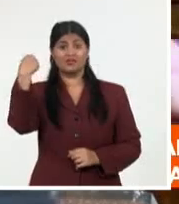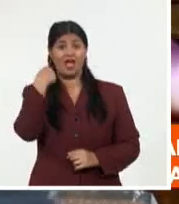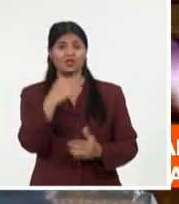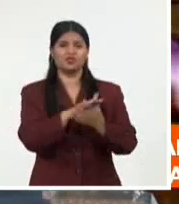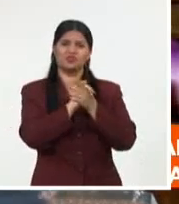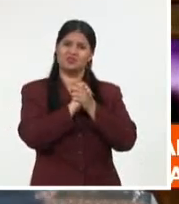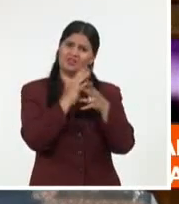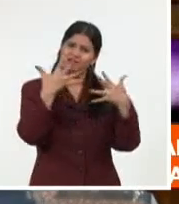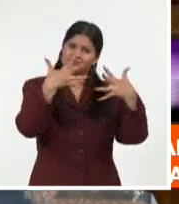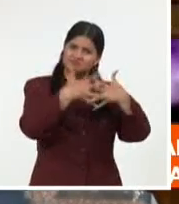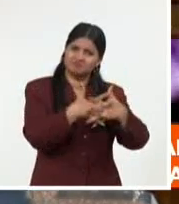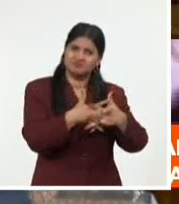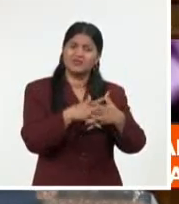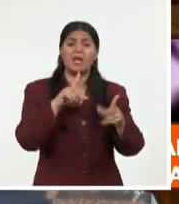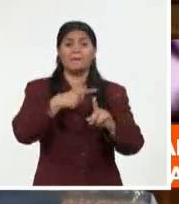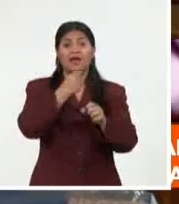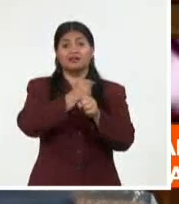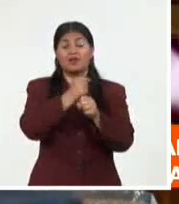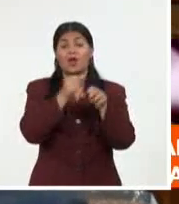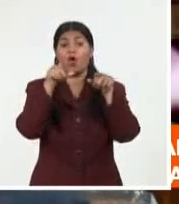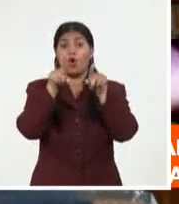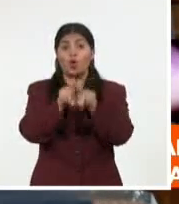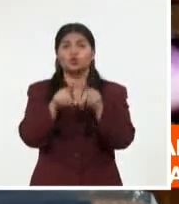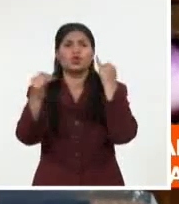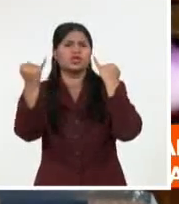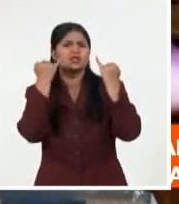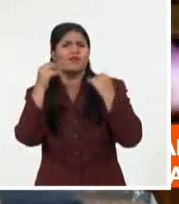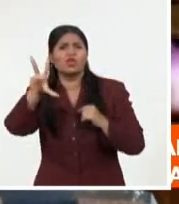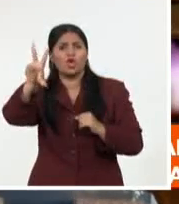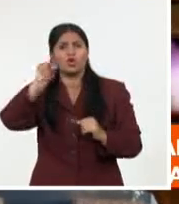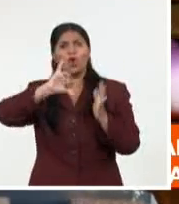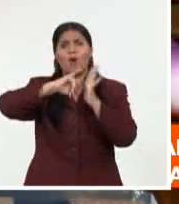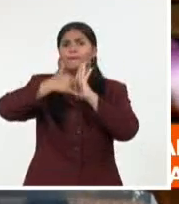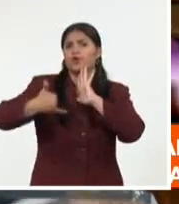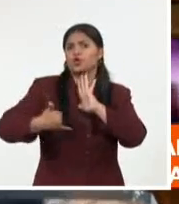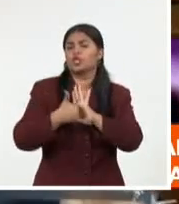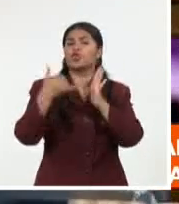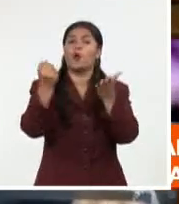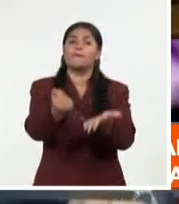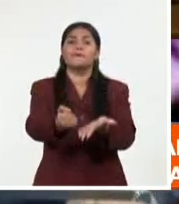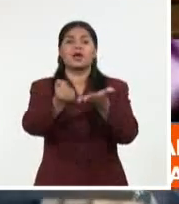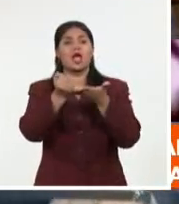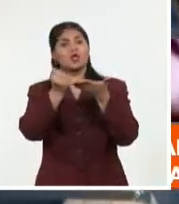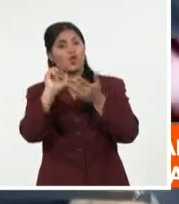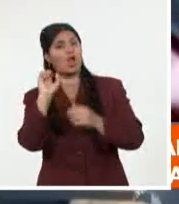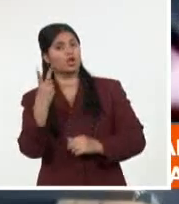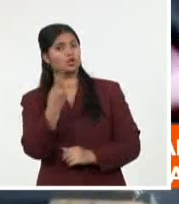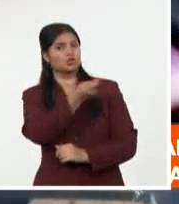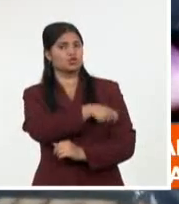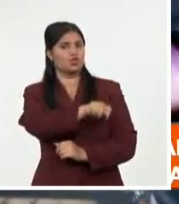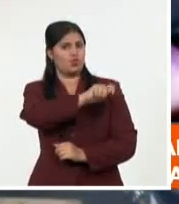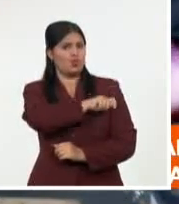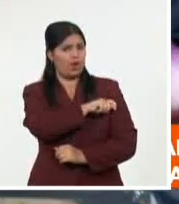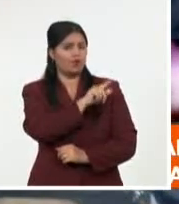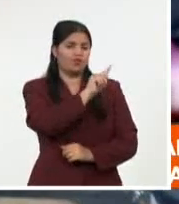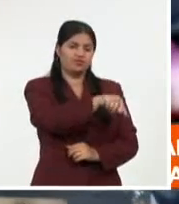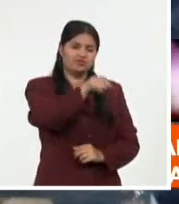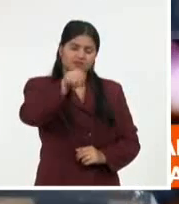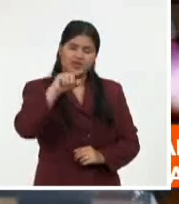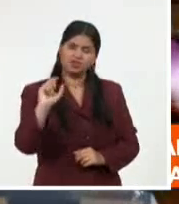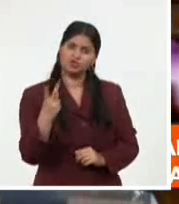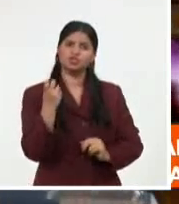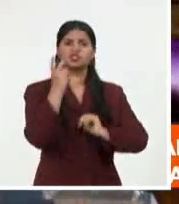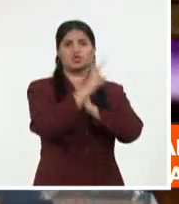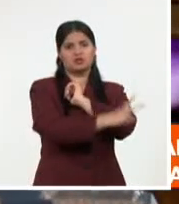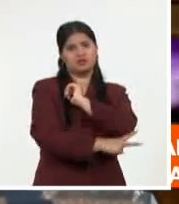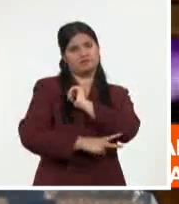juntos en la identificación de nuevos proyectos en beneficio de nuestros pueblos y de la región. Within the framework